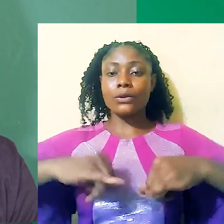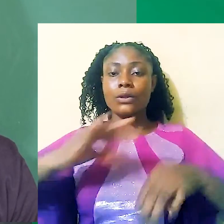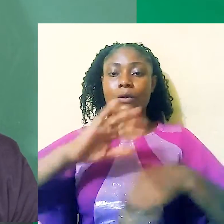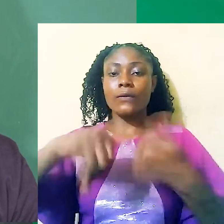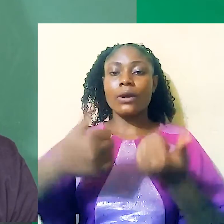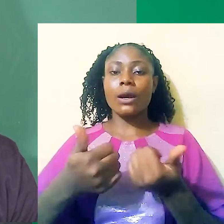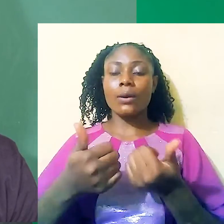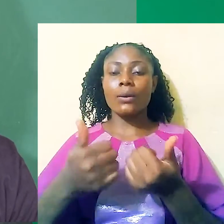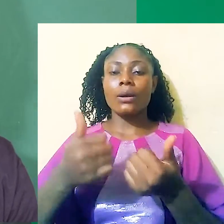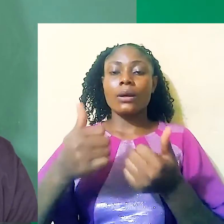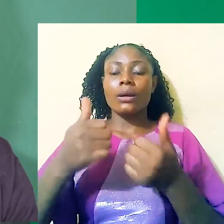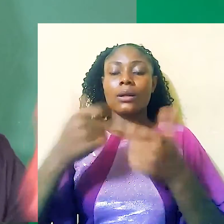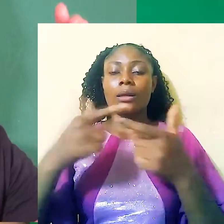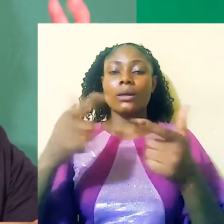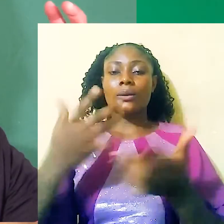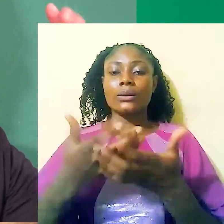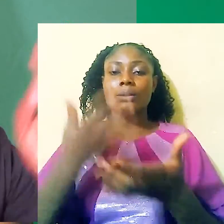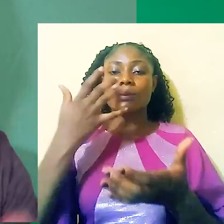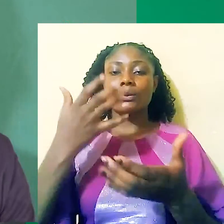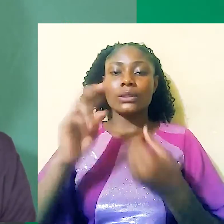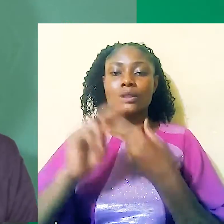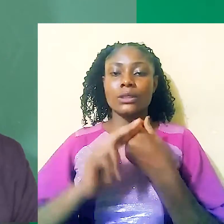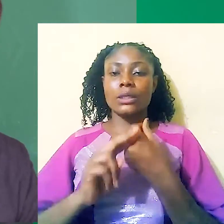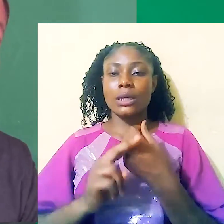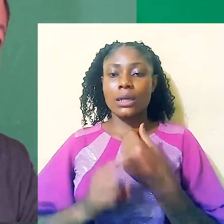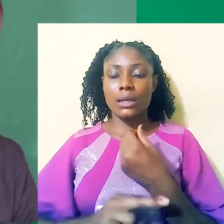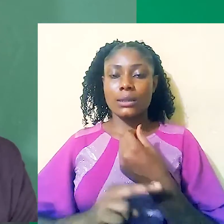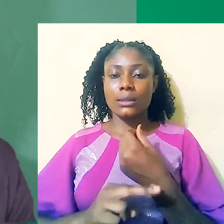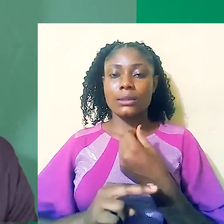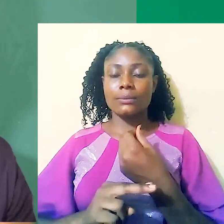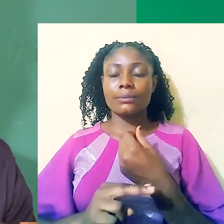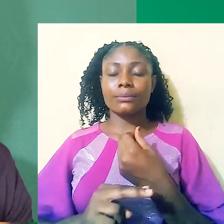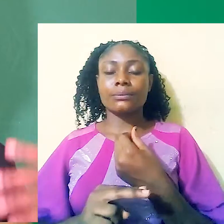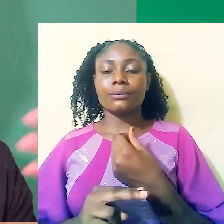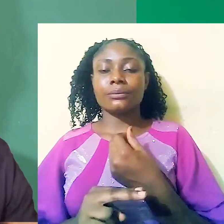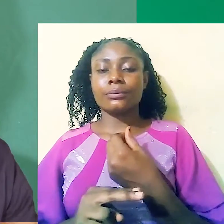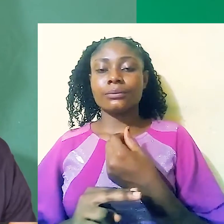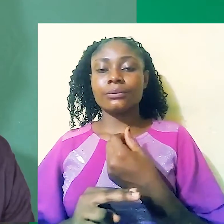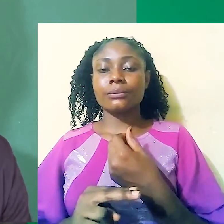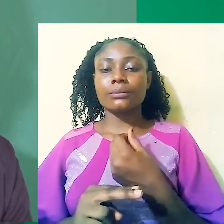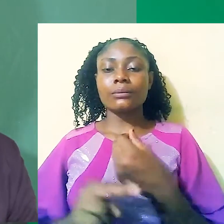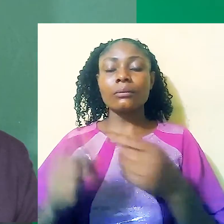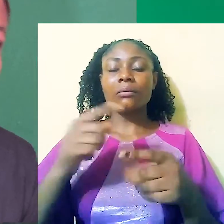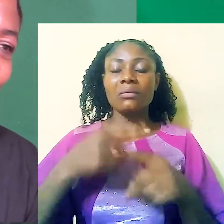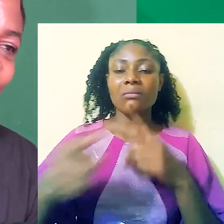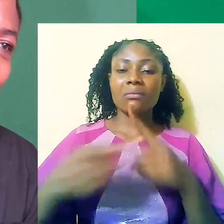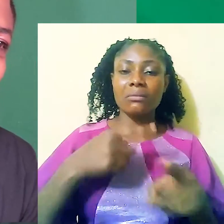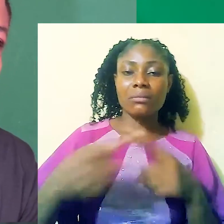of her linguistic richness. It boasts of her linguistic,